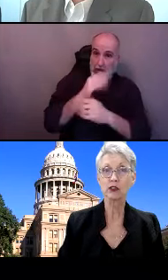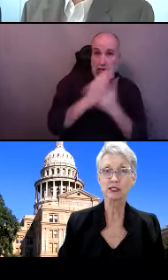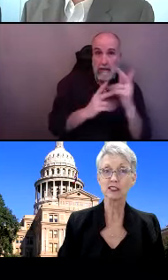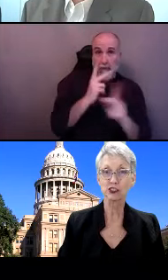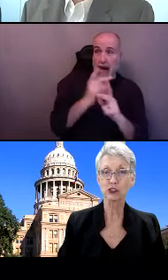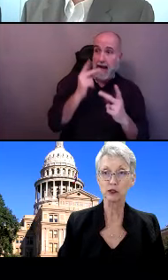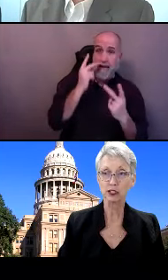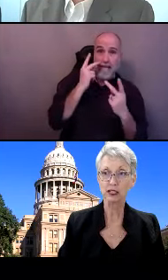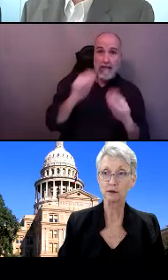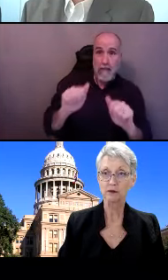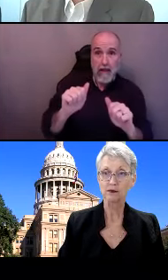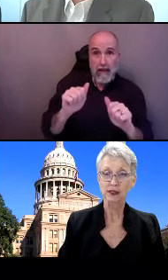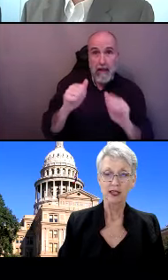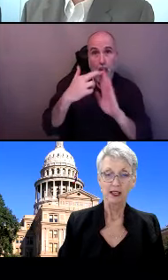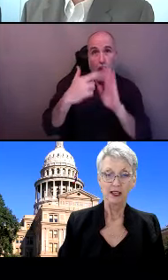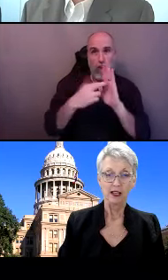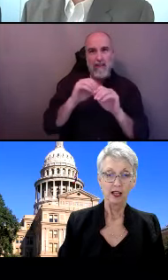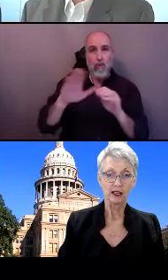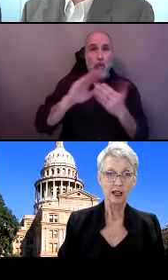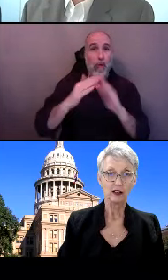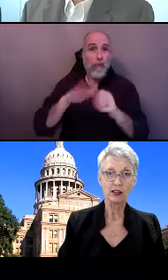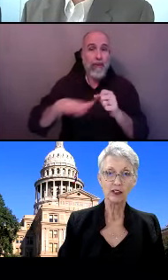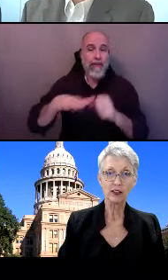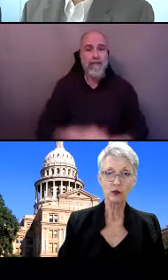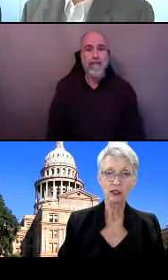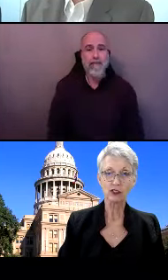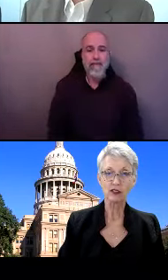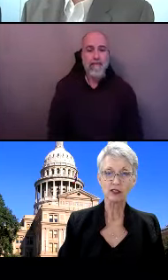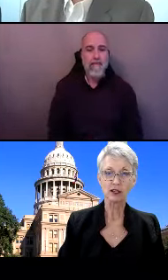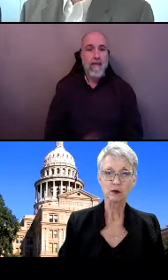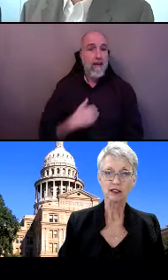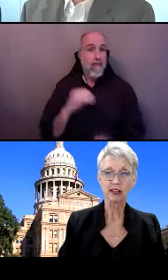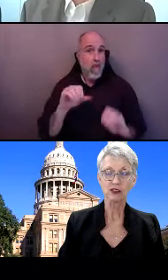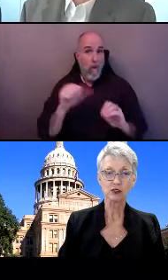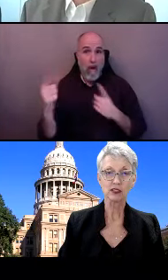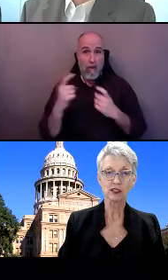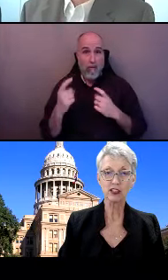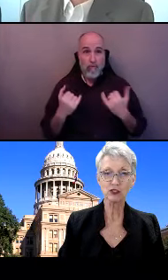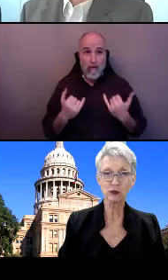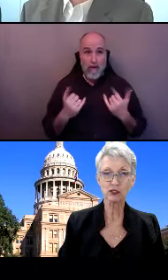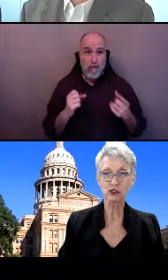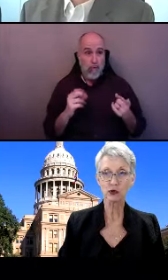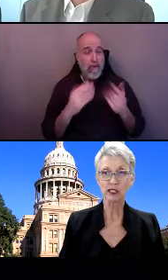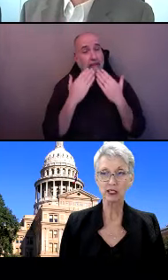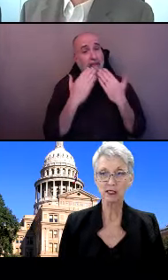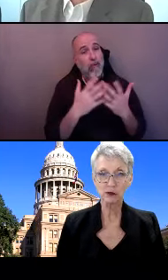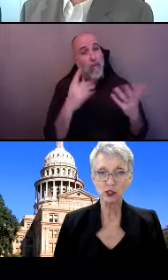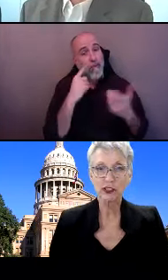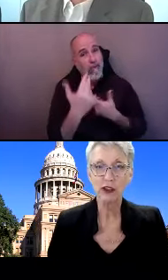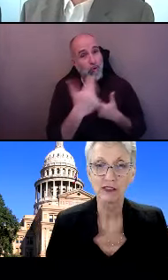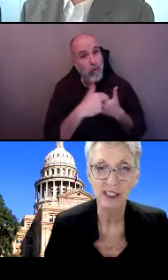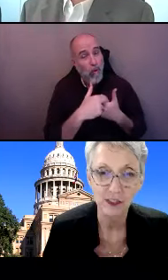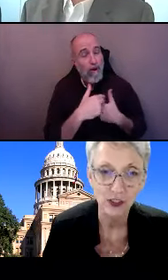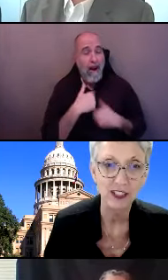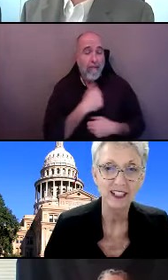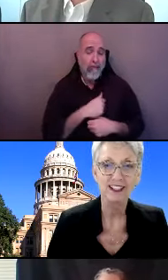visitability ordinance in your community. And I don't have any other questions right now, Susan. Thank you so much for joining us. I'm sorry